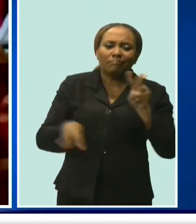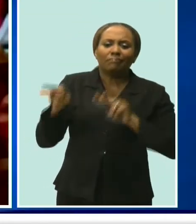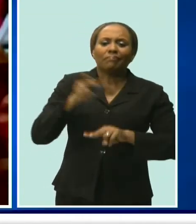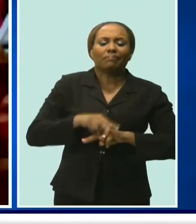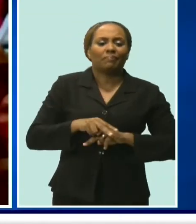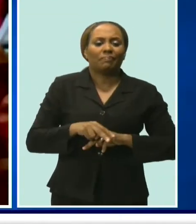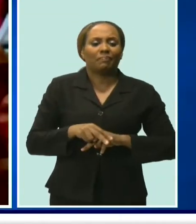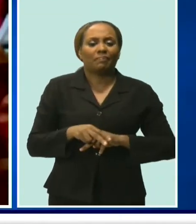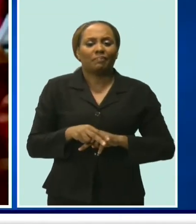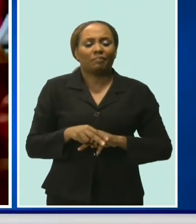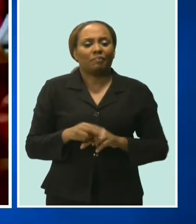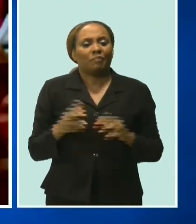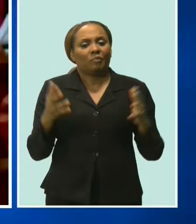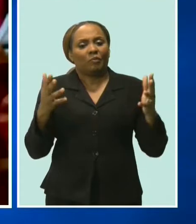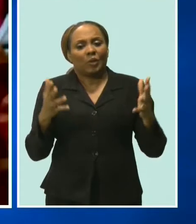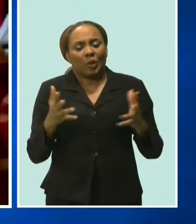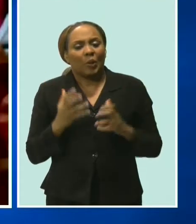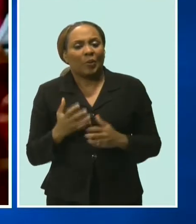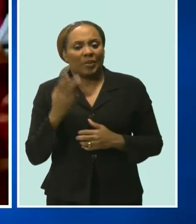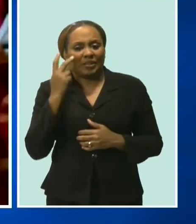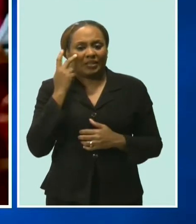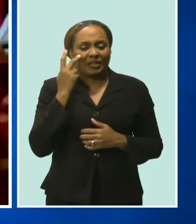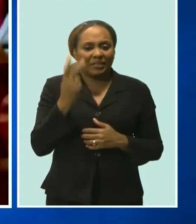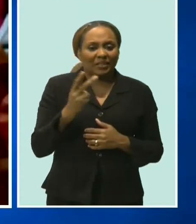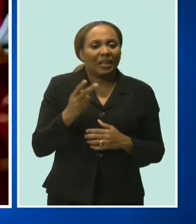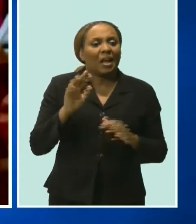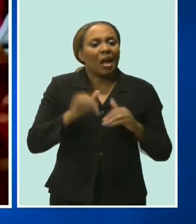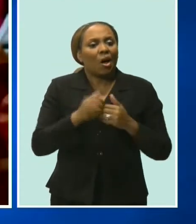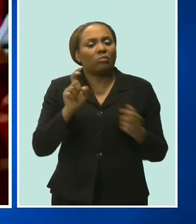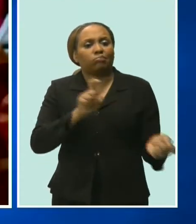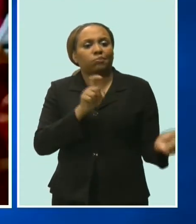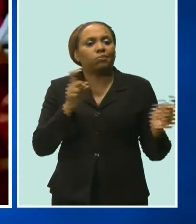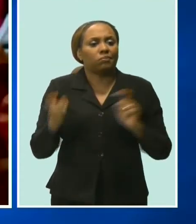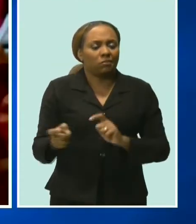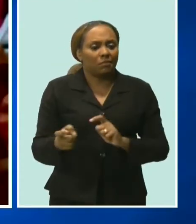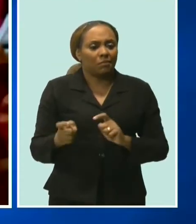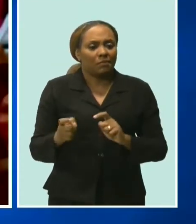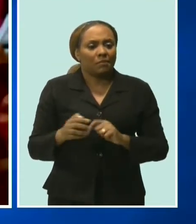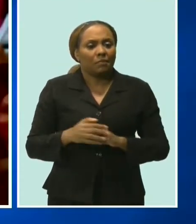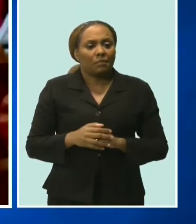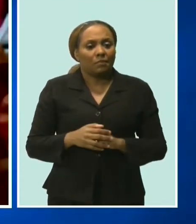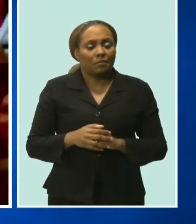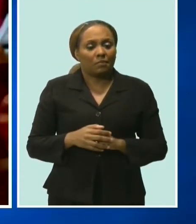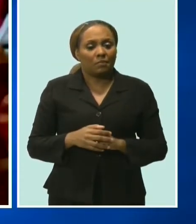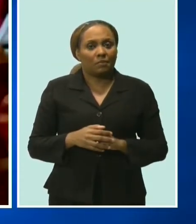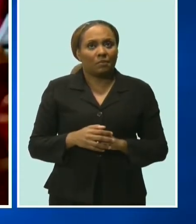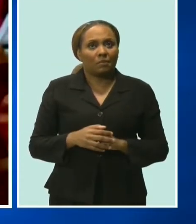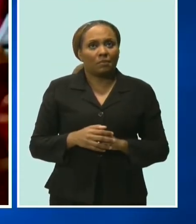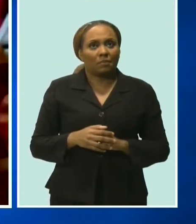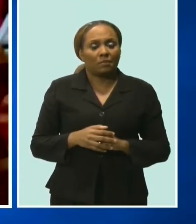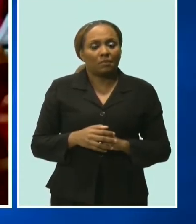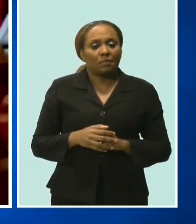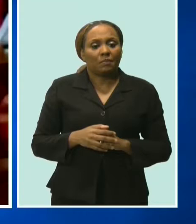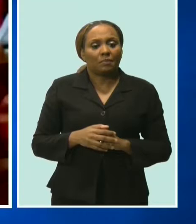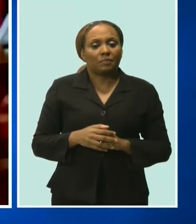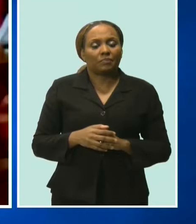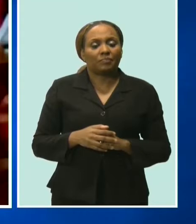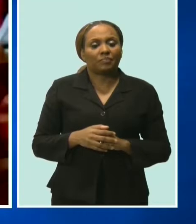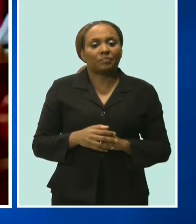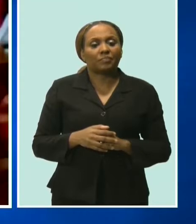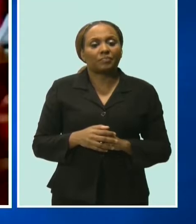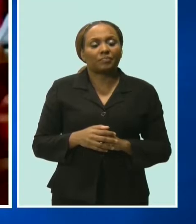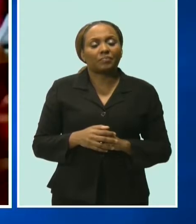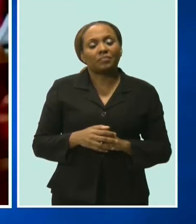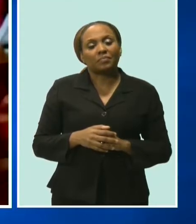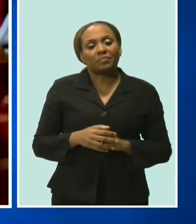their universal application. But will we use the magnifying lens which reveals so much